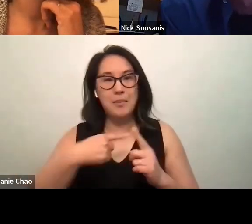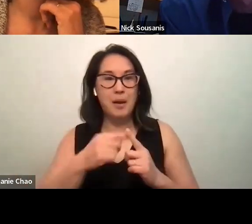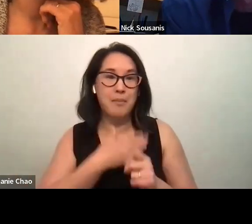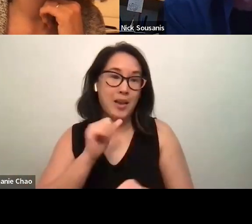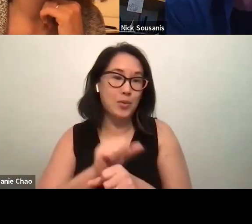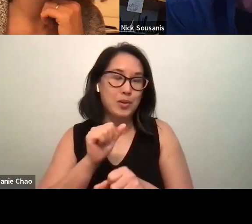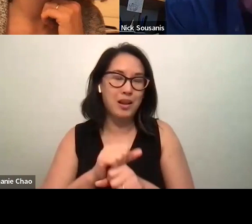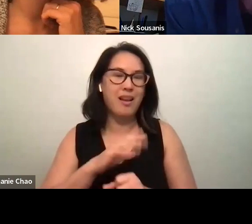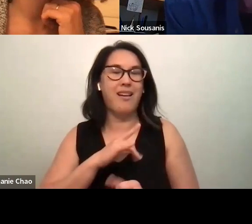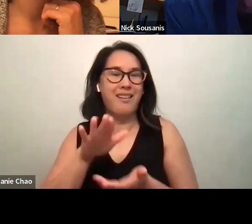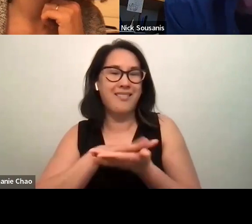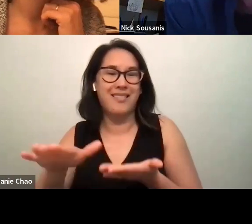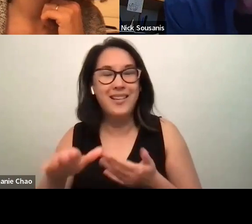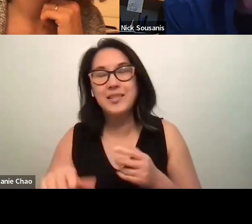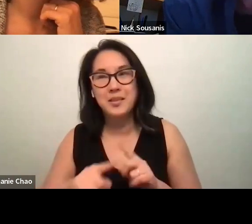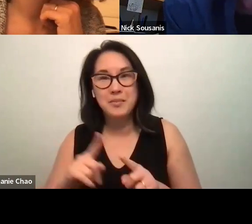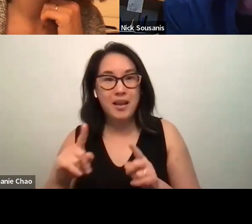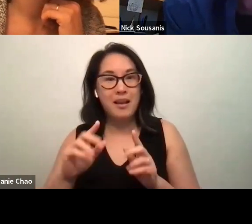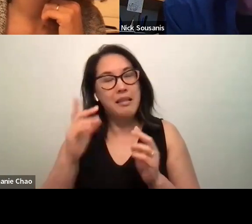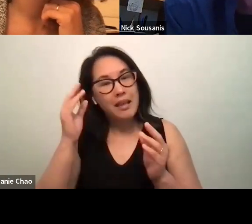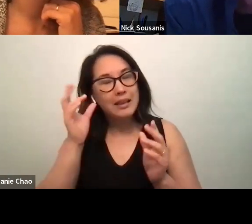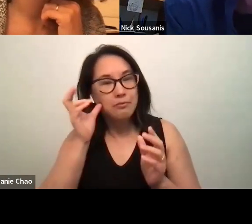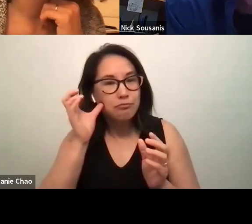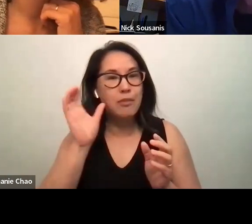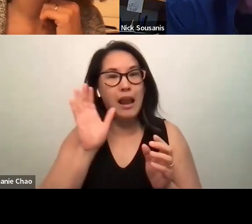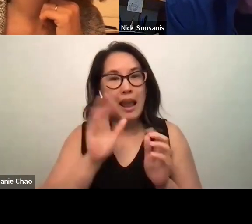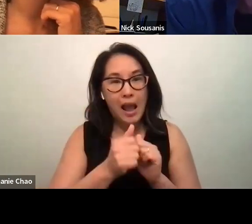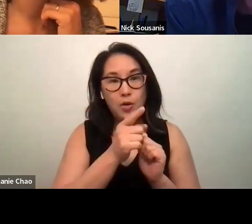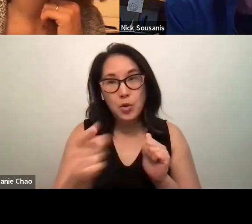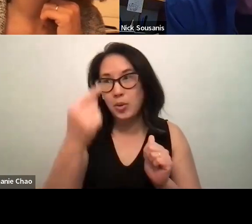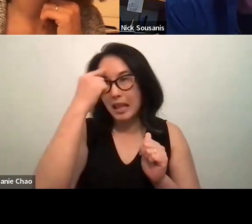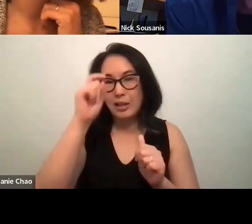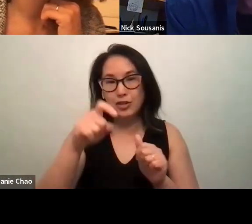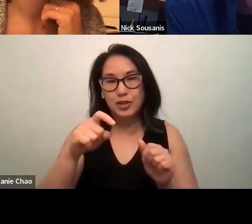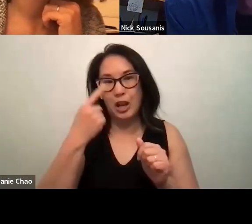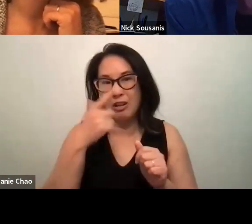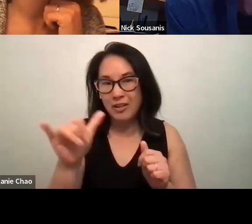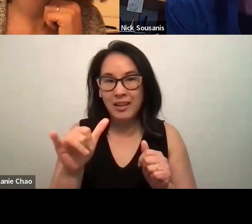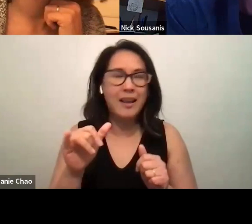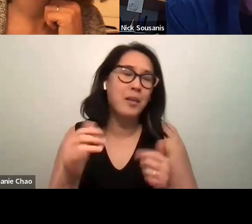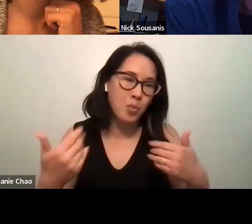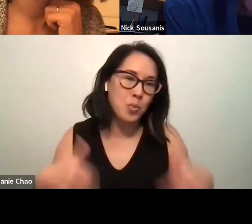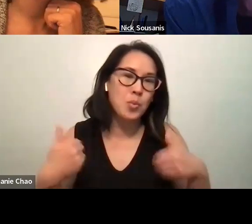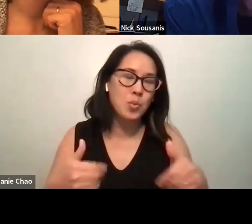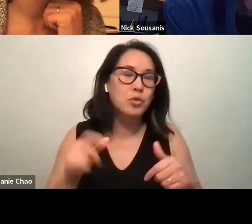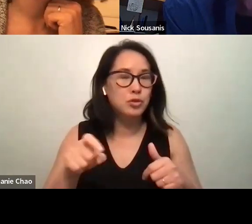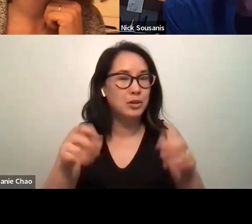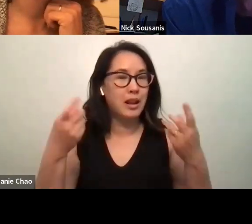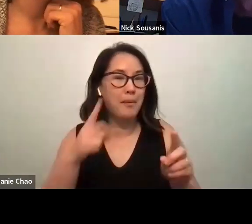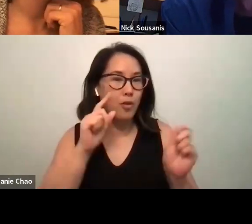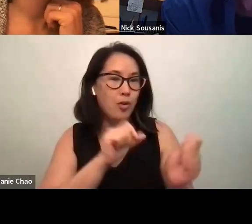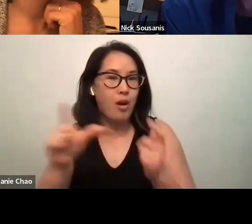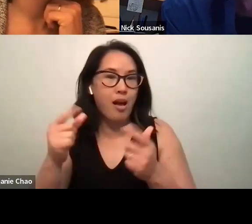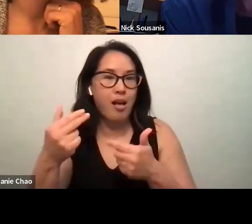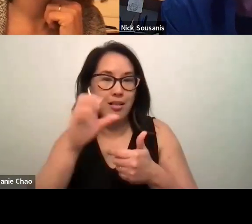hear you all think about how this can be done, I think it should be done for all comics. So I hope this helps move